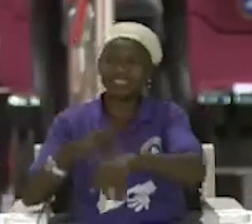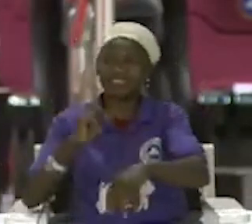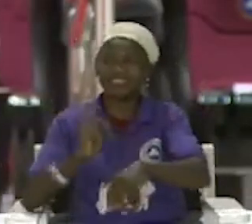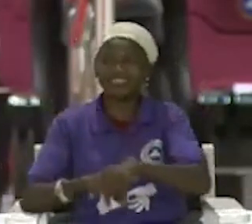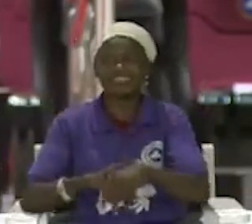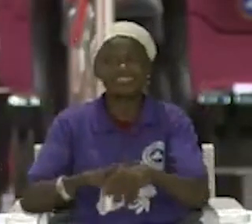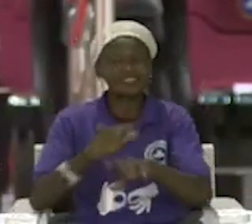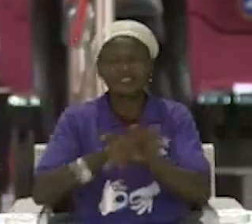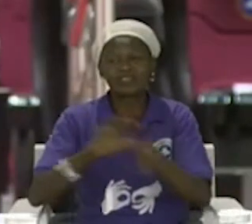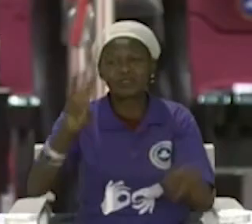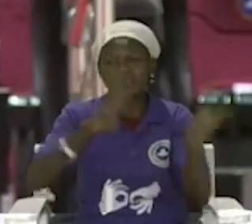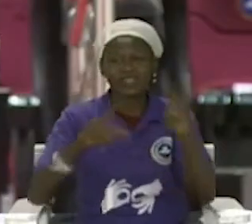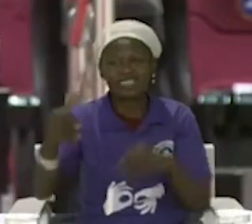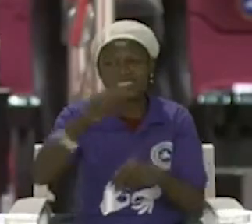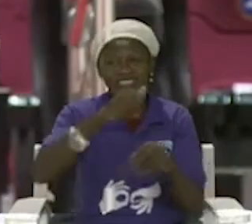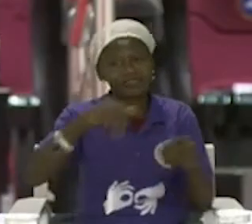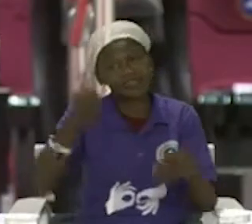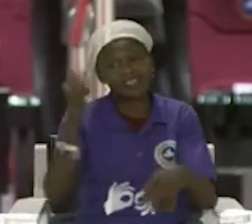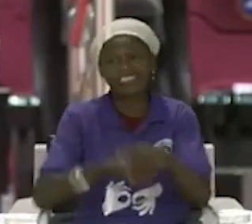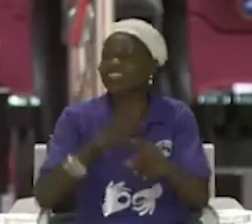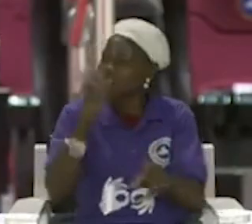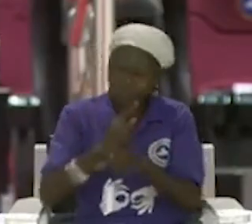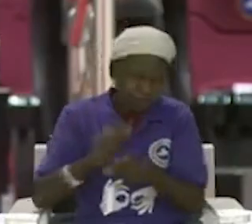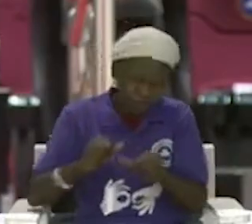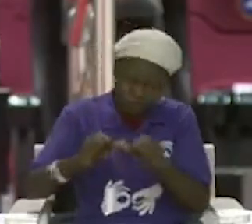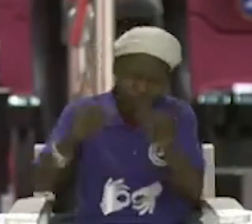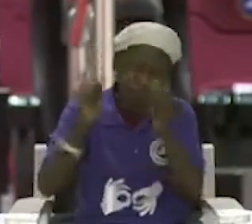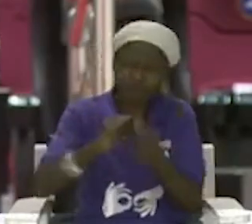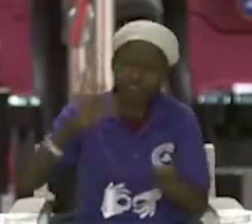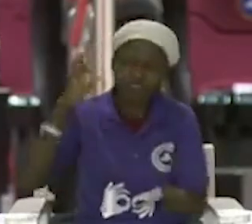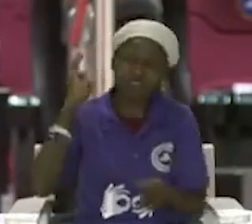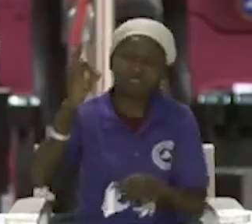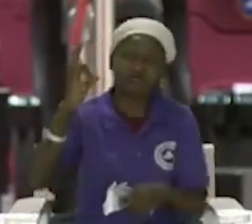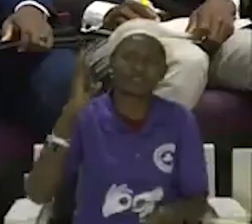Don't worry yourself, next time, just go ahead, okay?